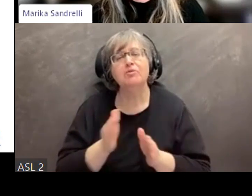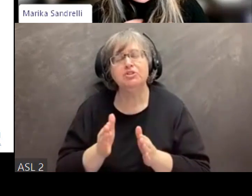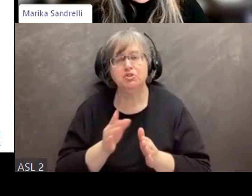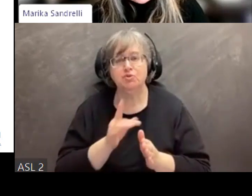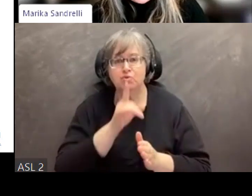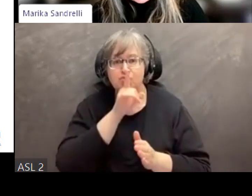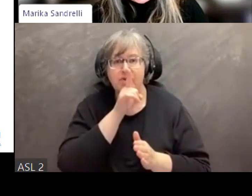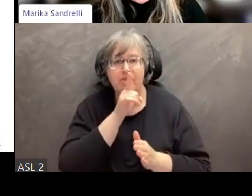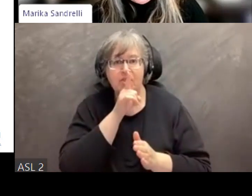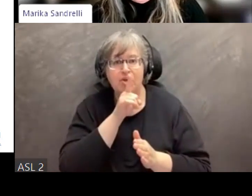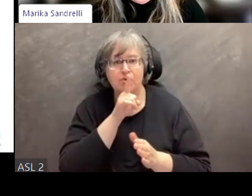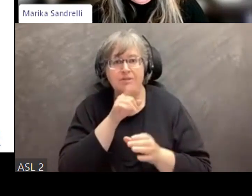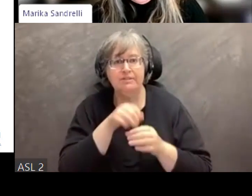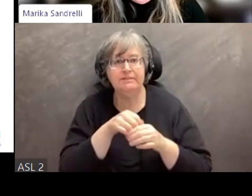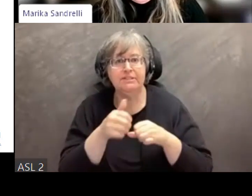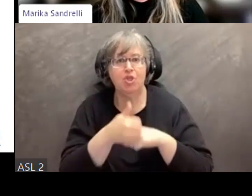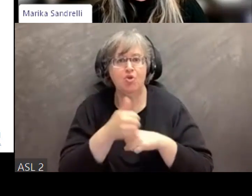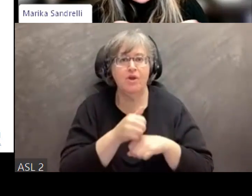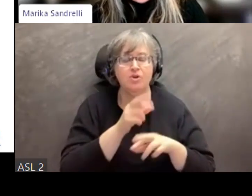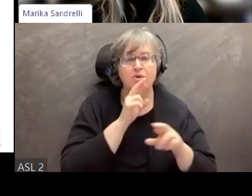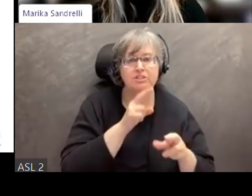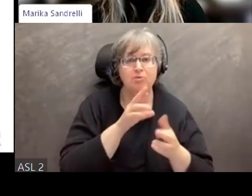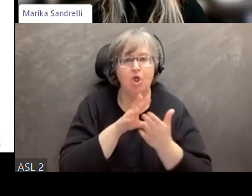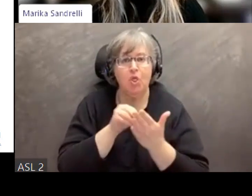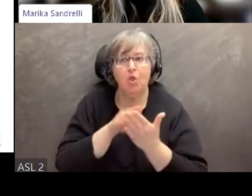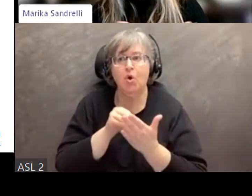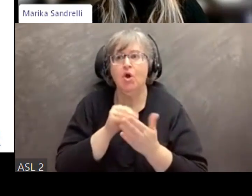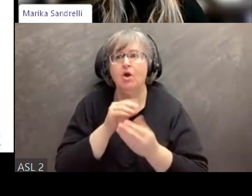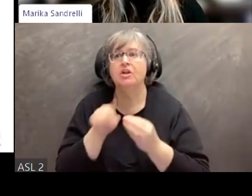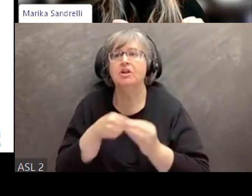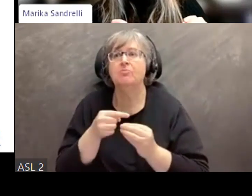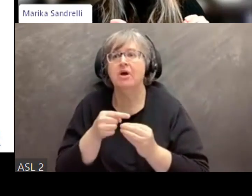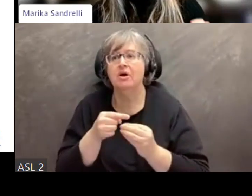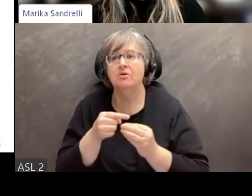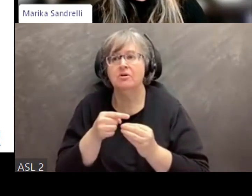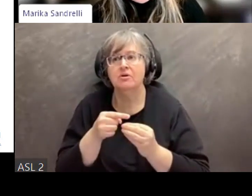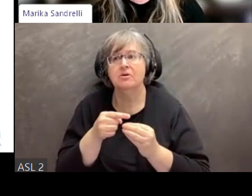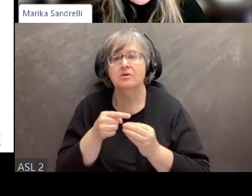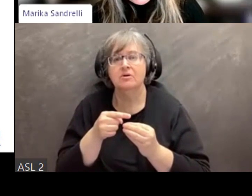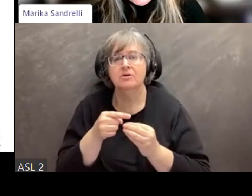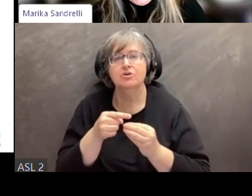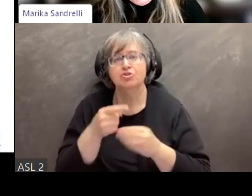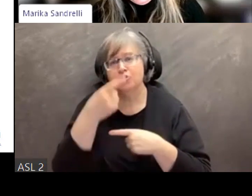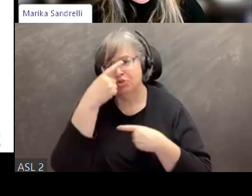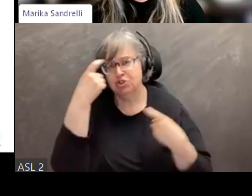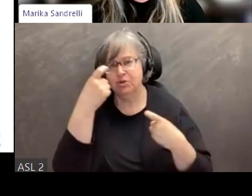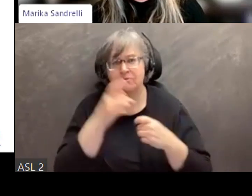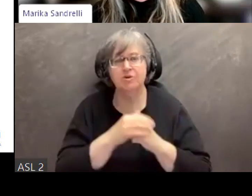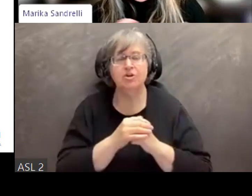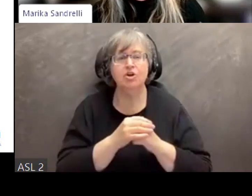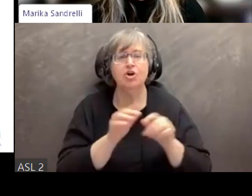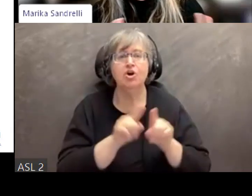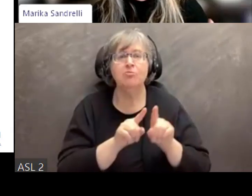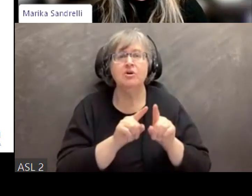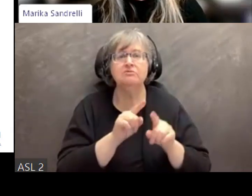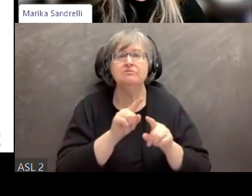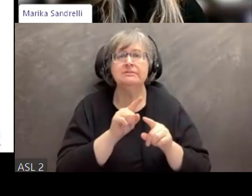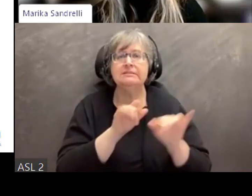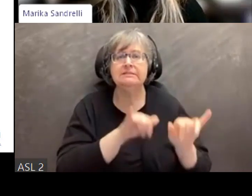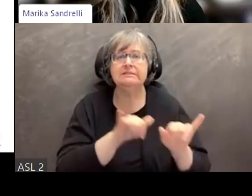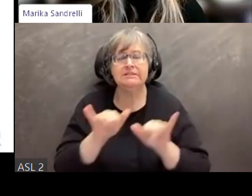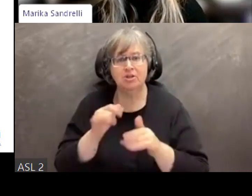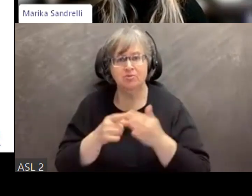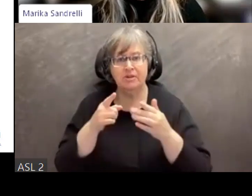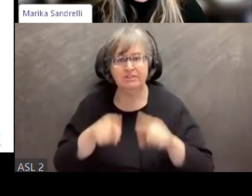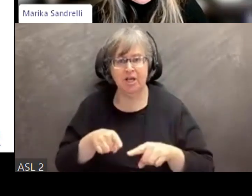the participants were really in a threat response by learning about trauma, and it almost mirrored what